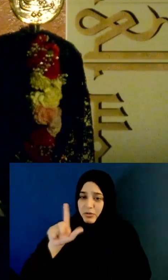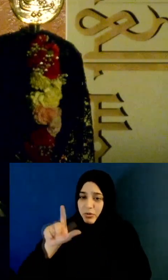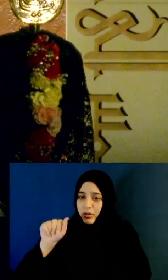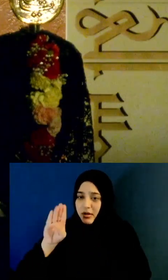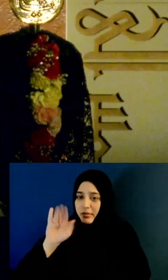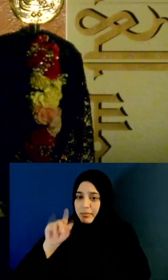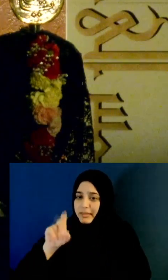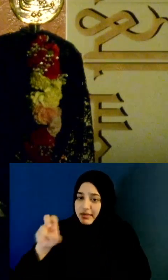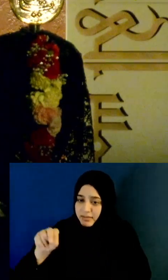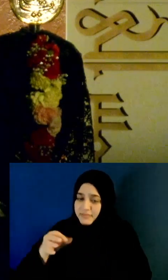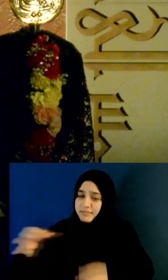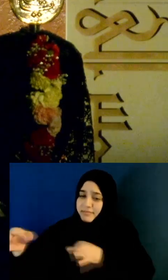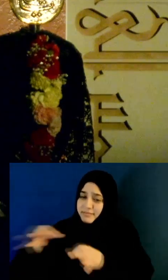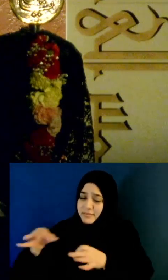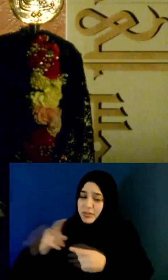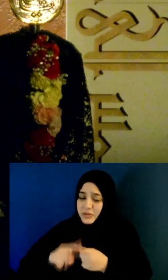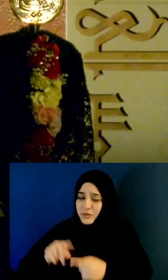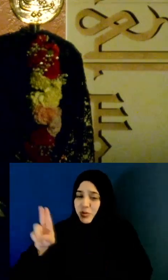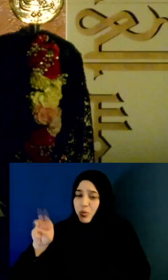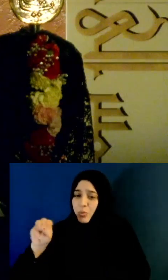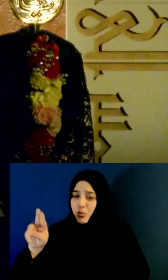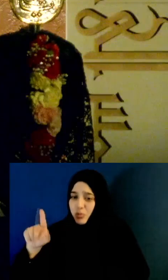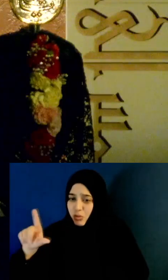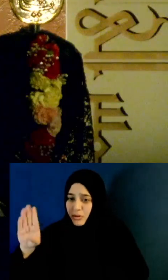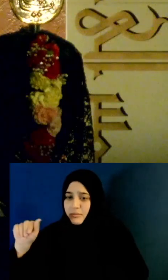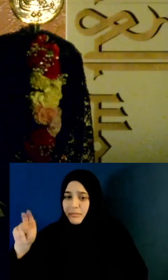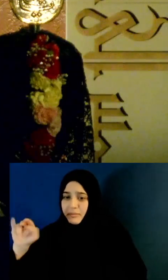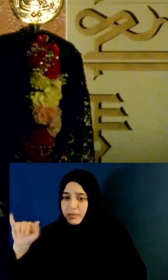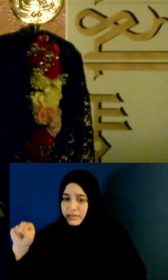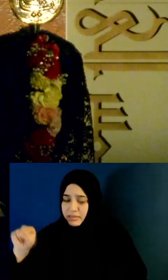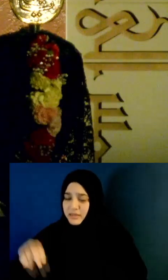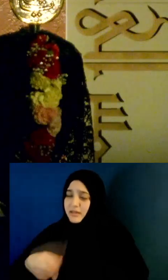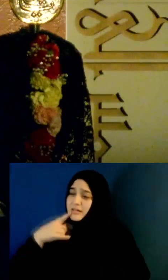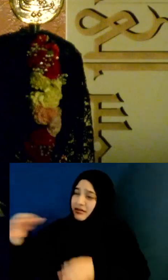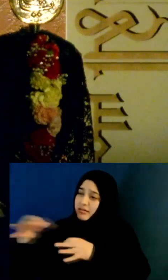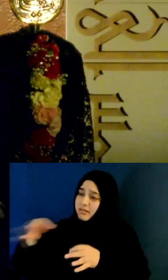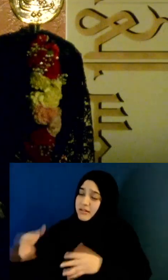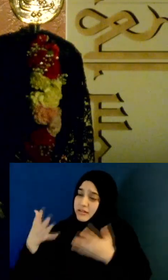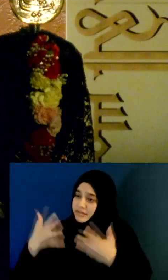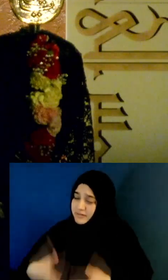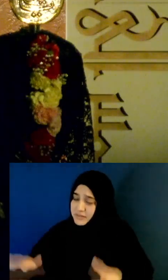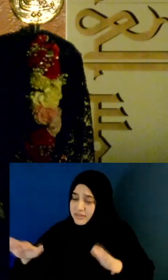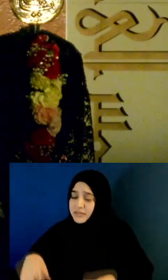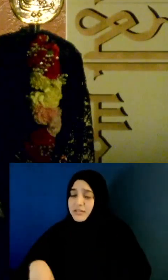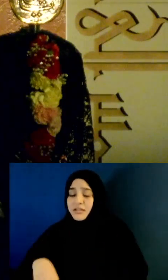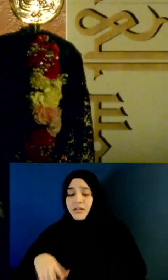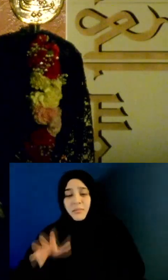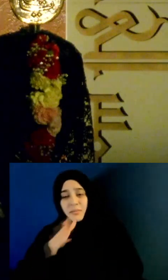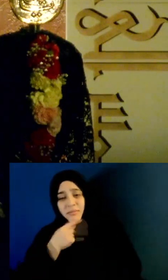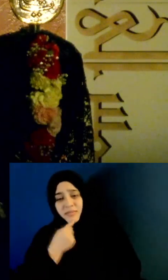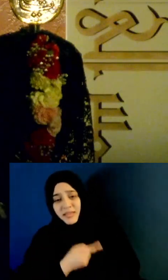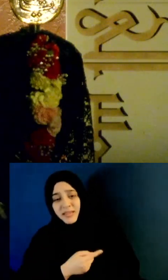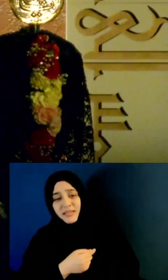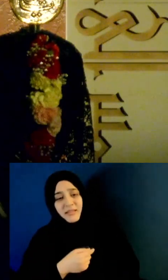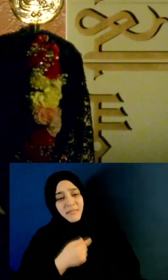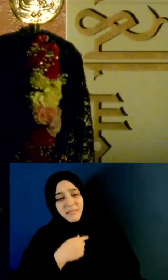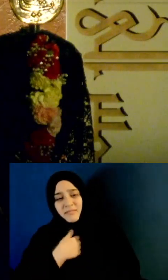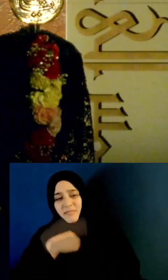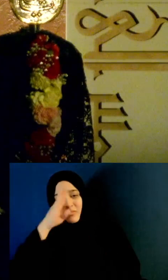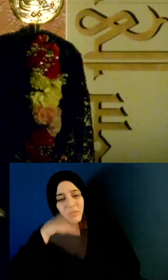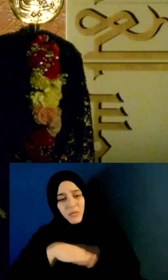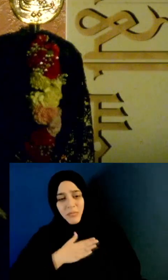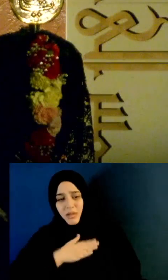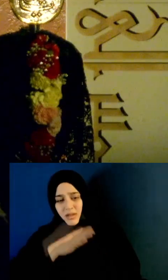Hussein, but I did not cry for Abbas because I know there was no one to cry for Hussein."